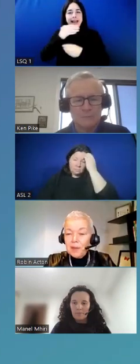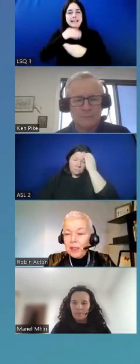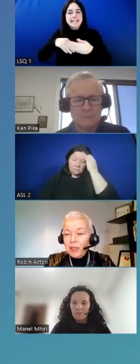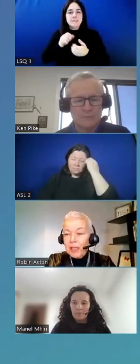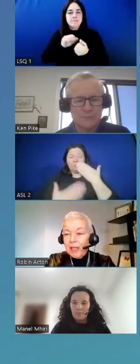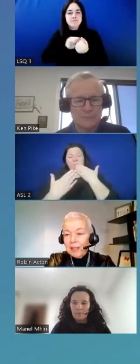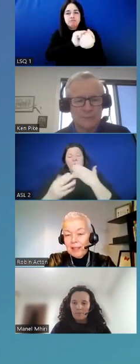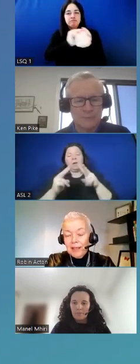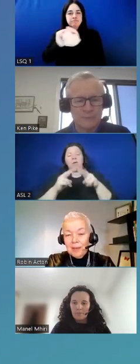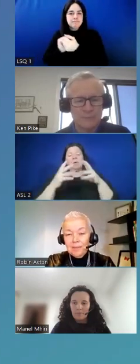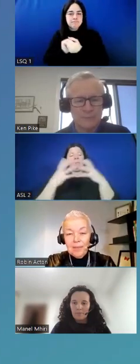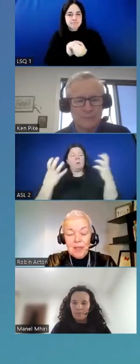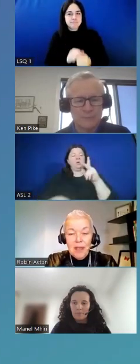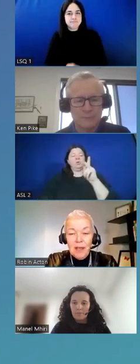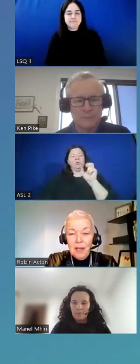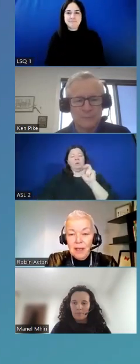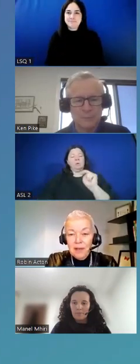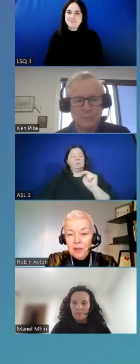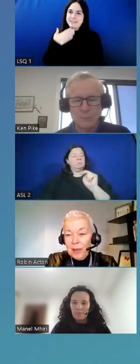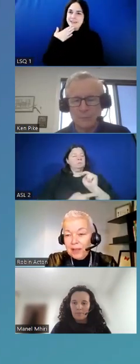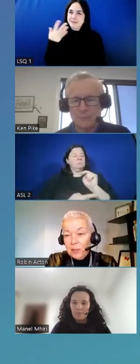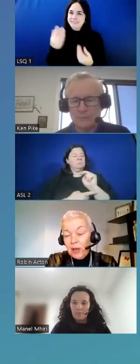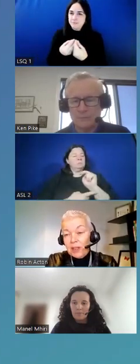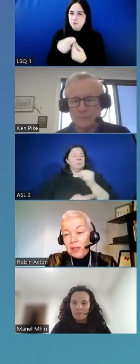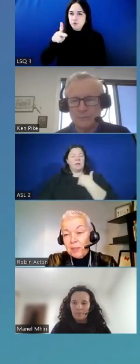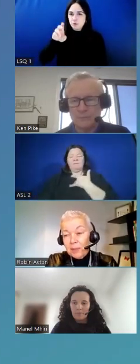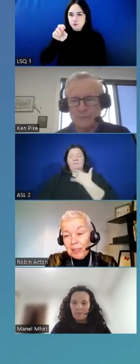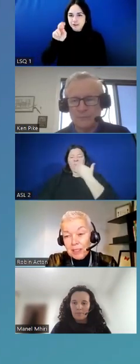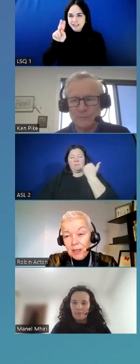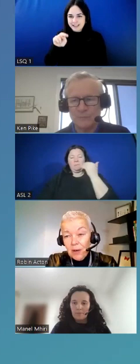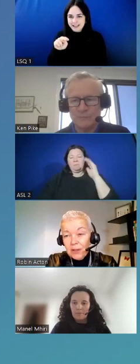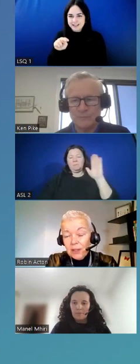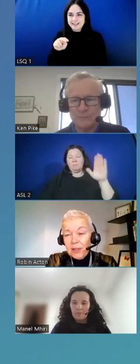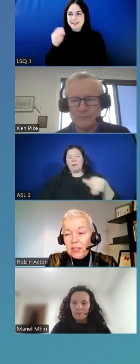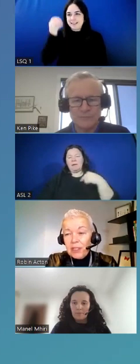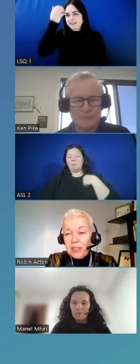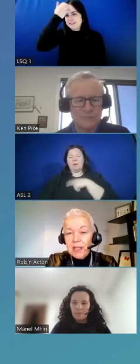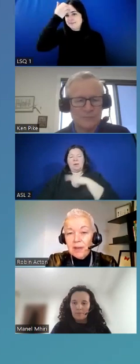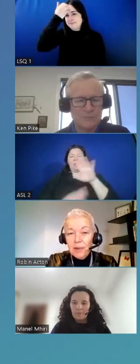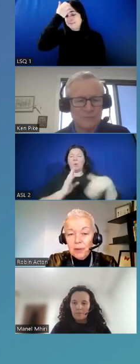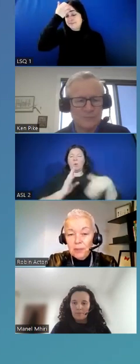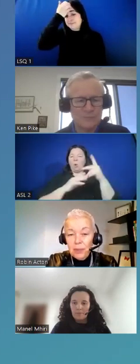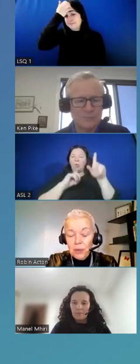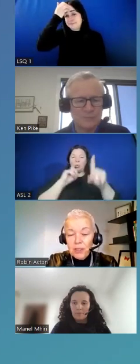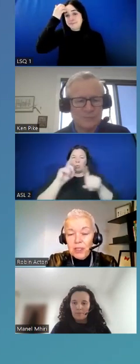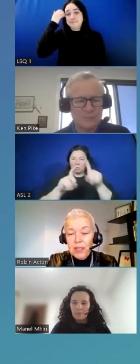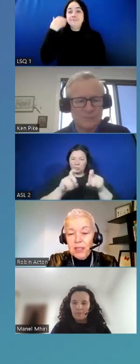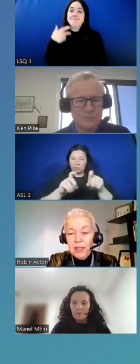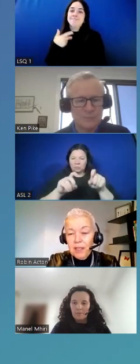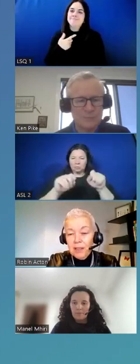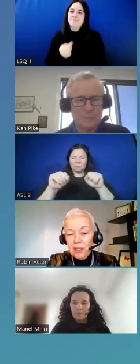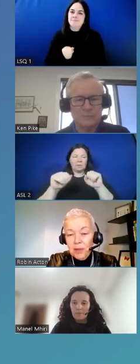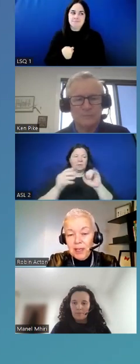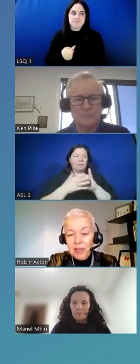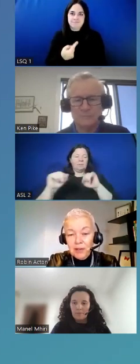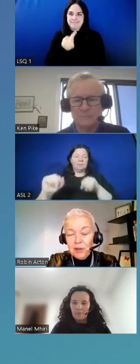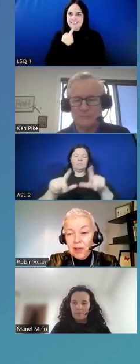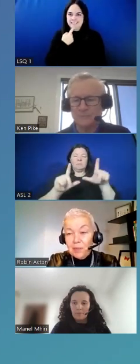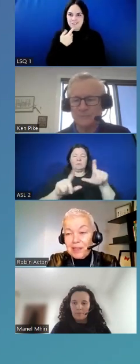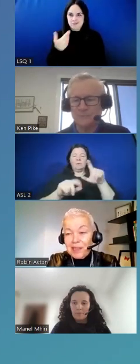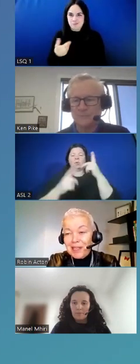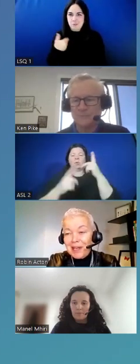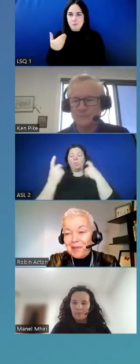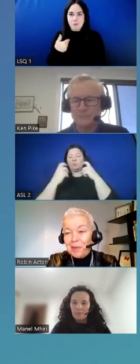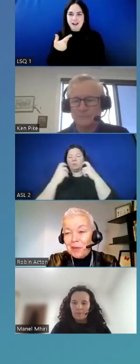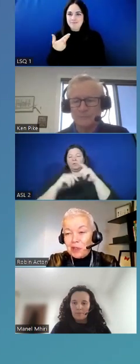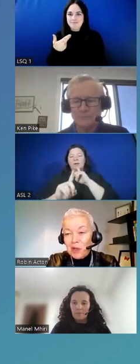Thanks very much, Ken. I feel bad that we're not going to be able to get to all the questions that were posed in the Q&A, doing